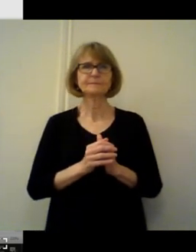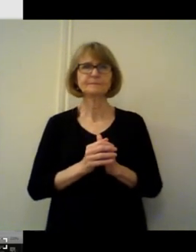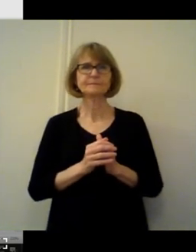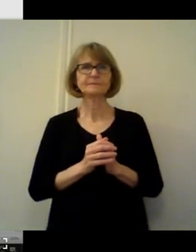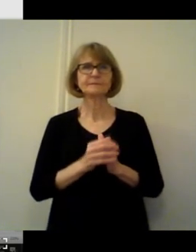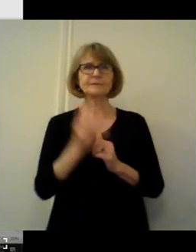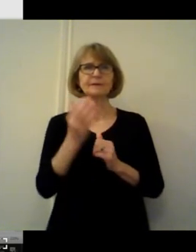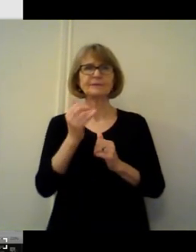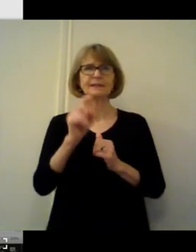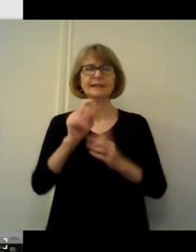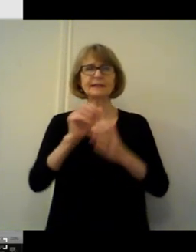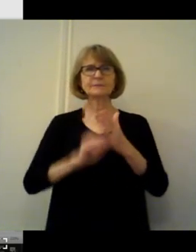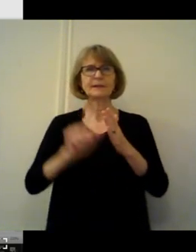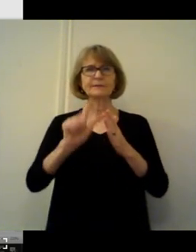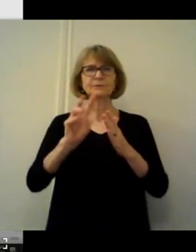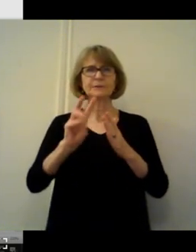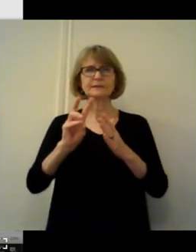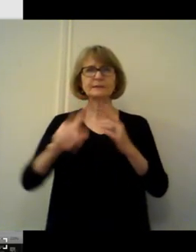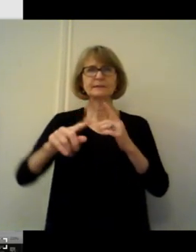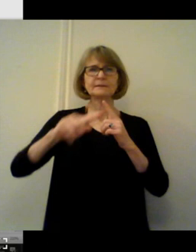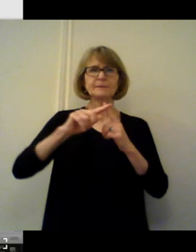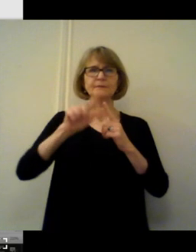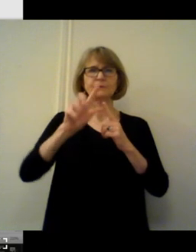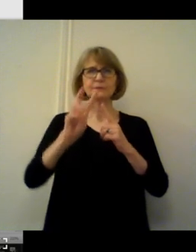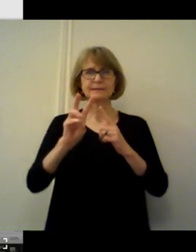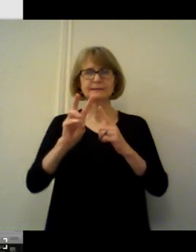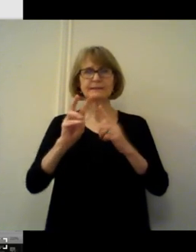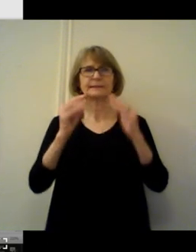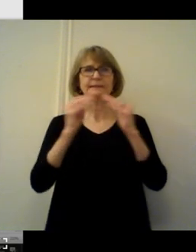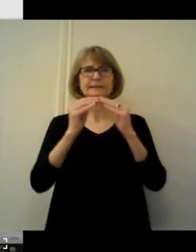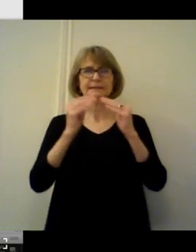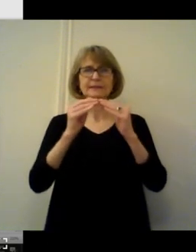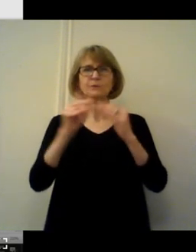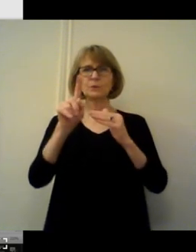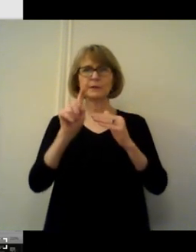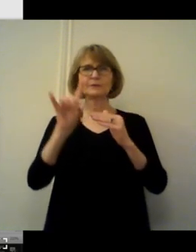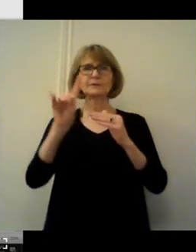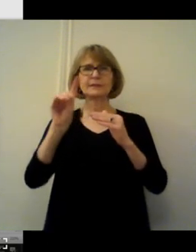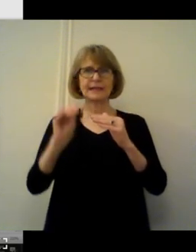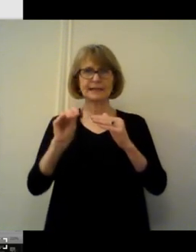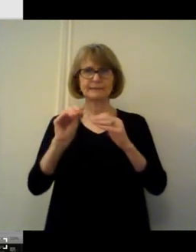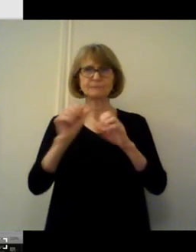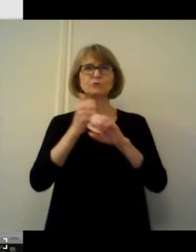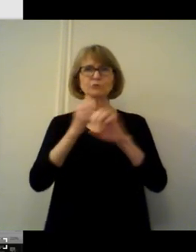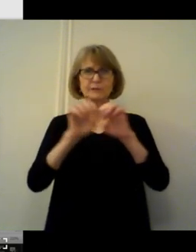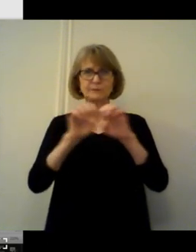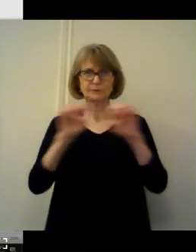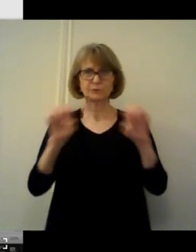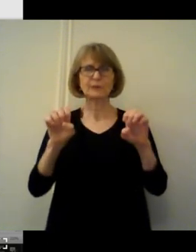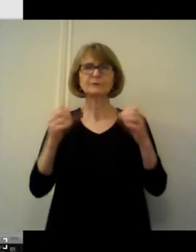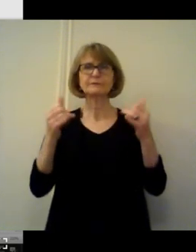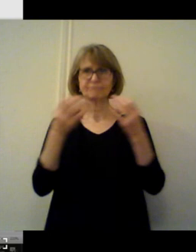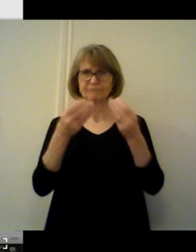plus 26 equals 180. So then let's go ahead and solve this equation.